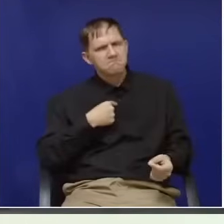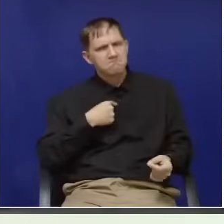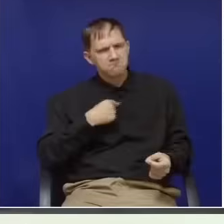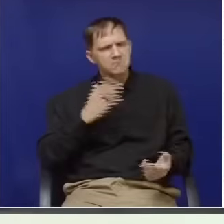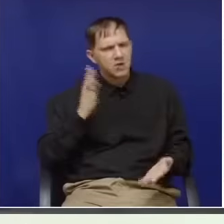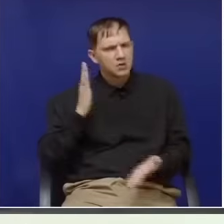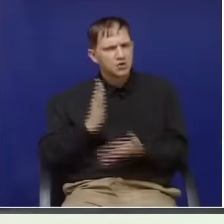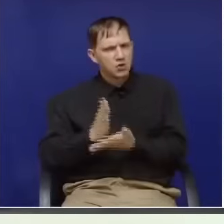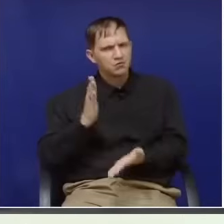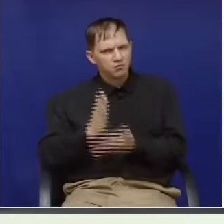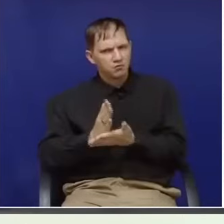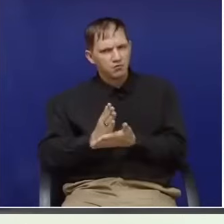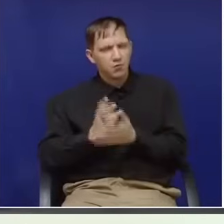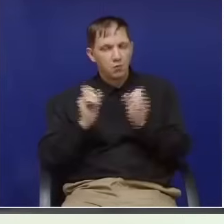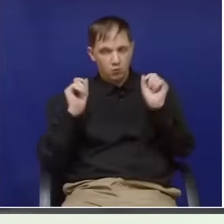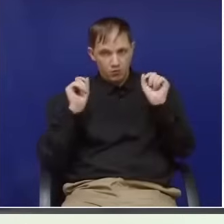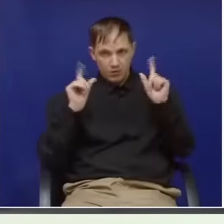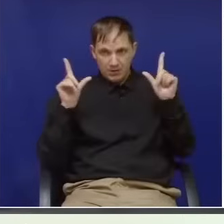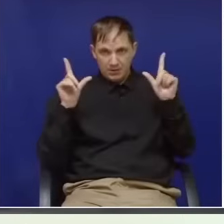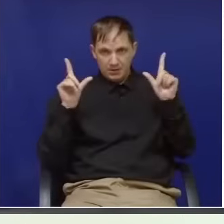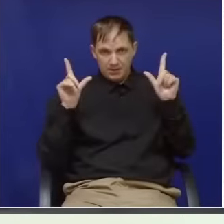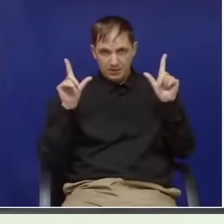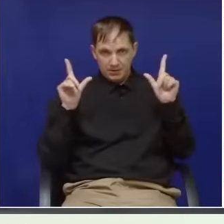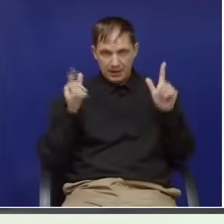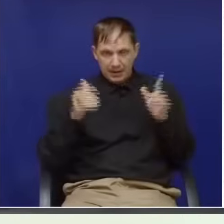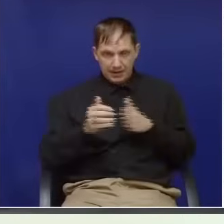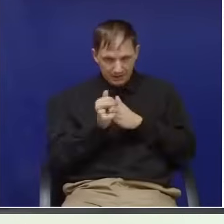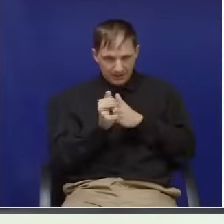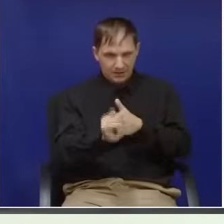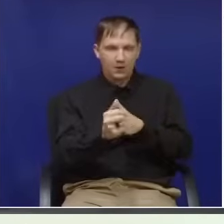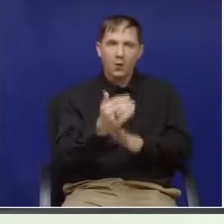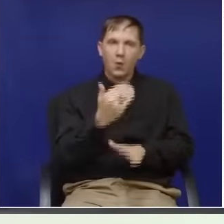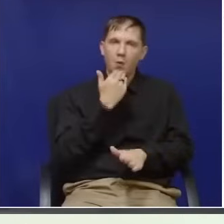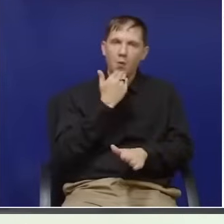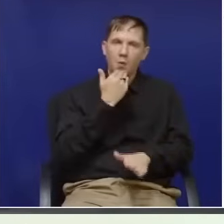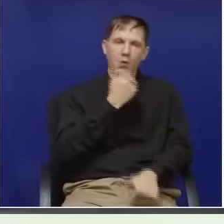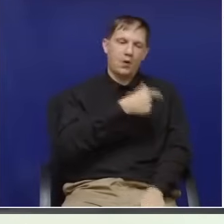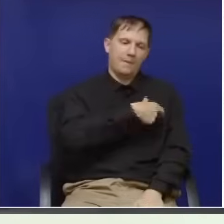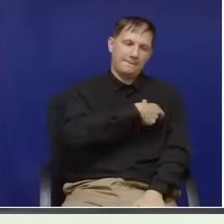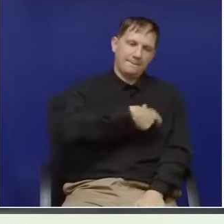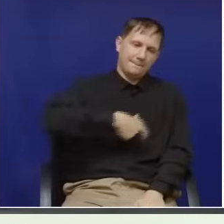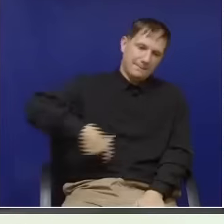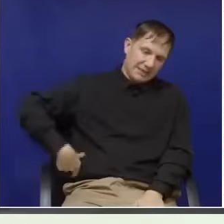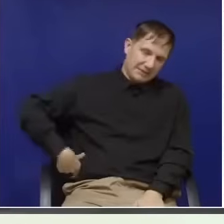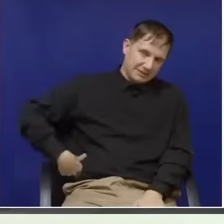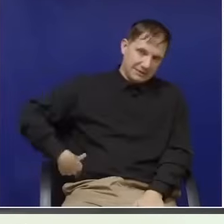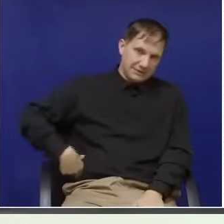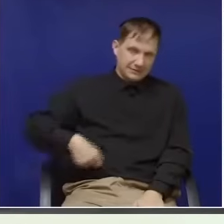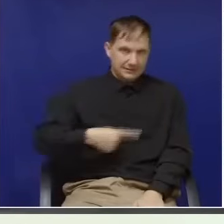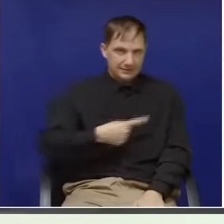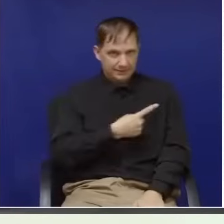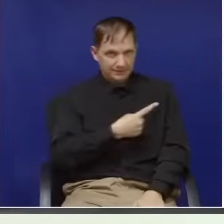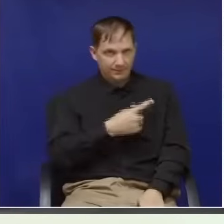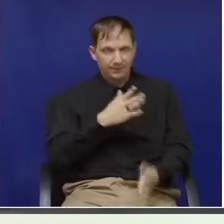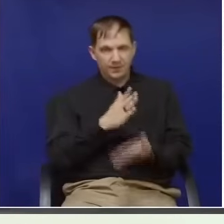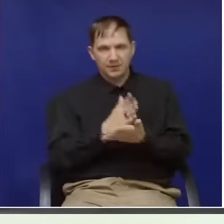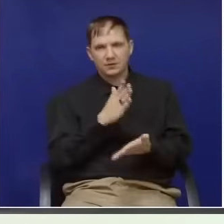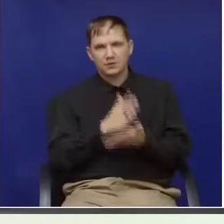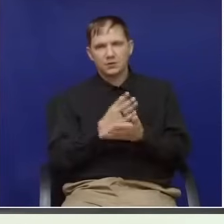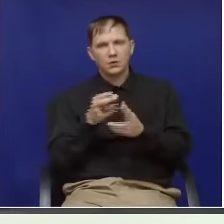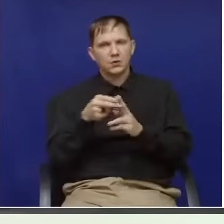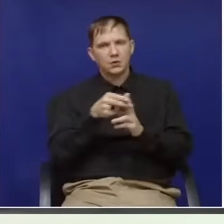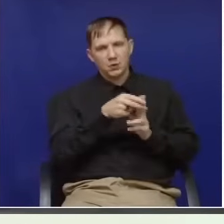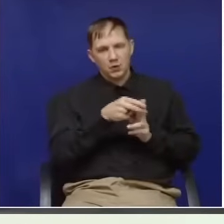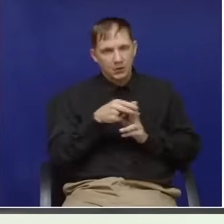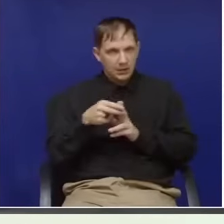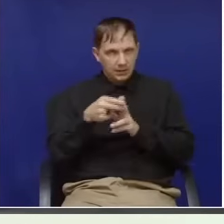this realization and the support as led by the President will ensure that units like this receive